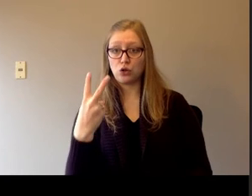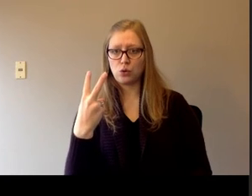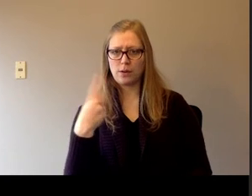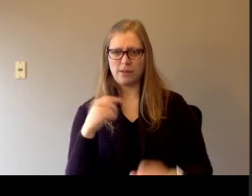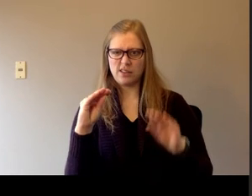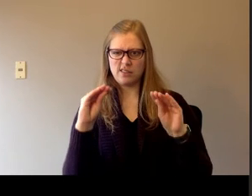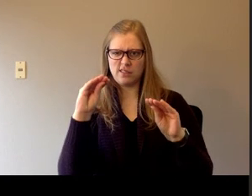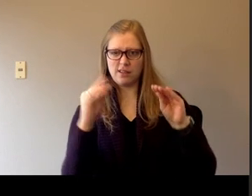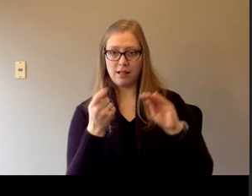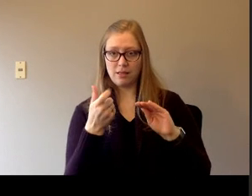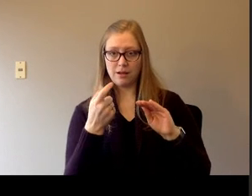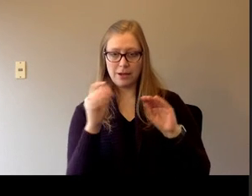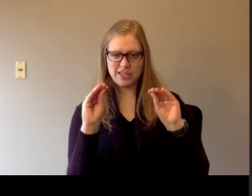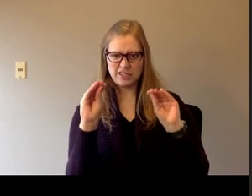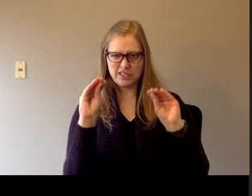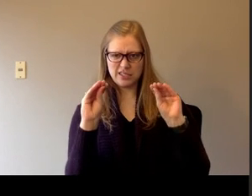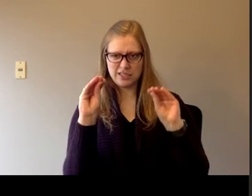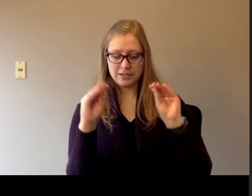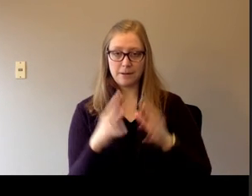can.